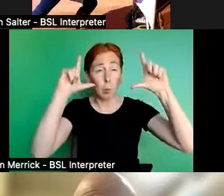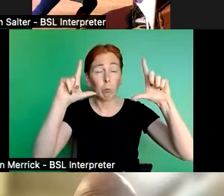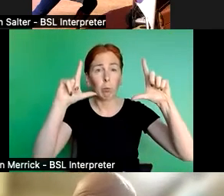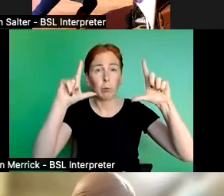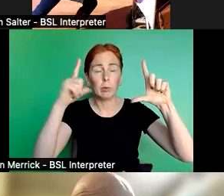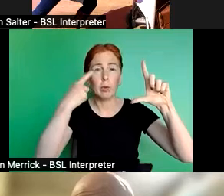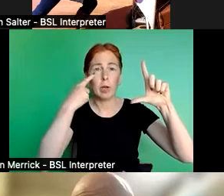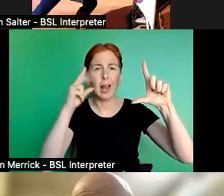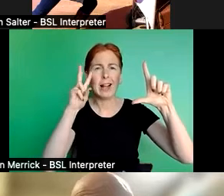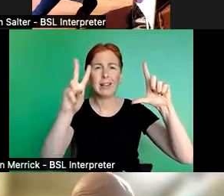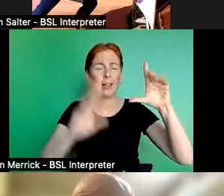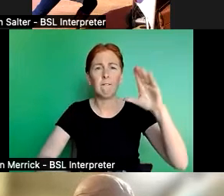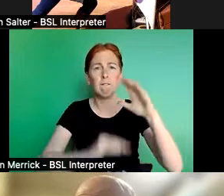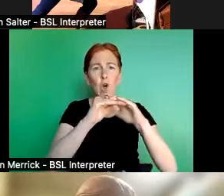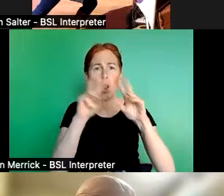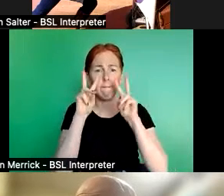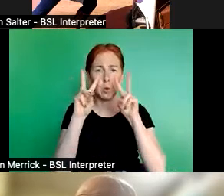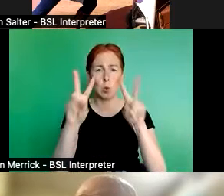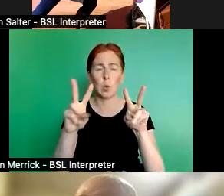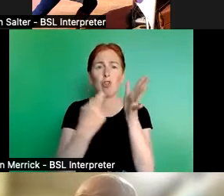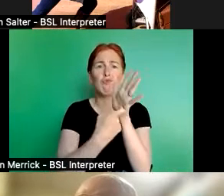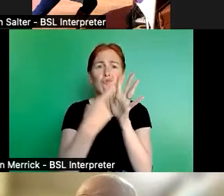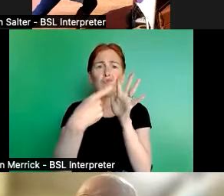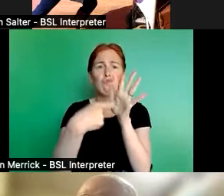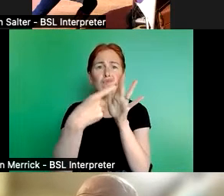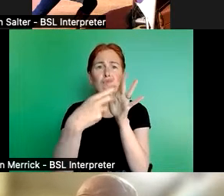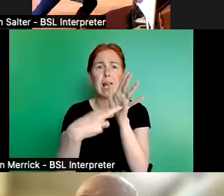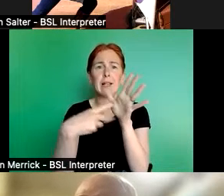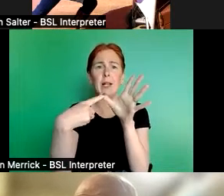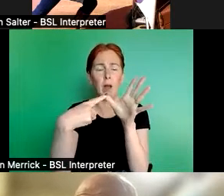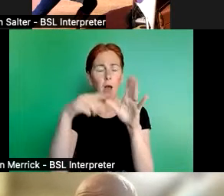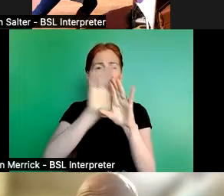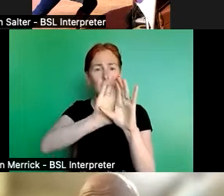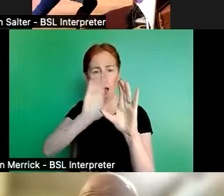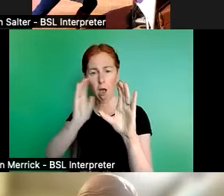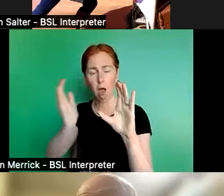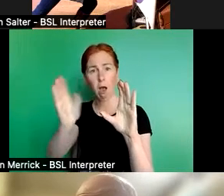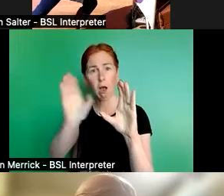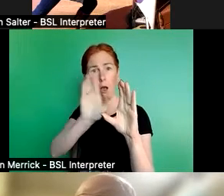in the top of the slide there is something called Optos wide